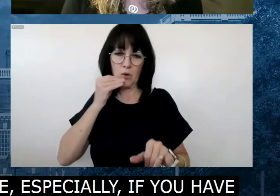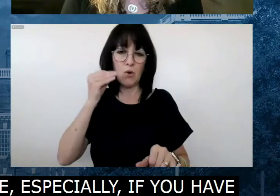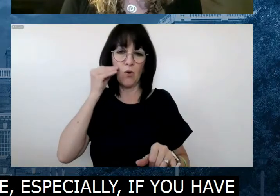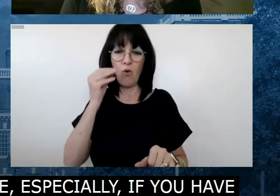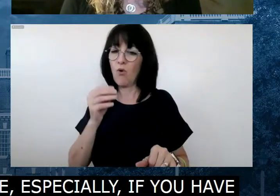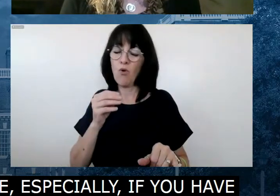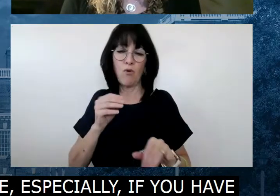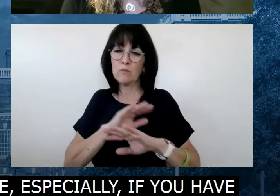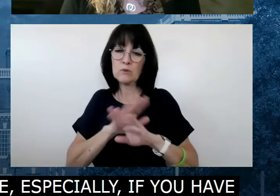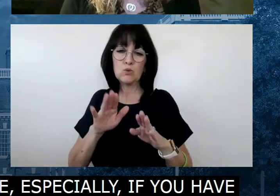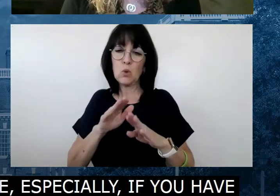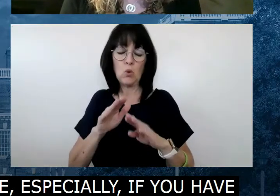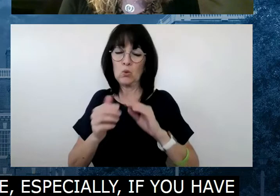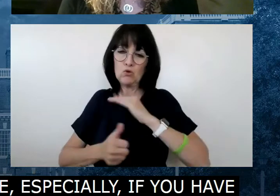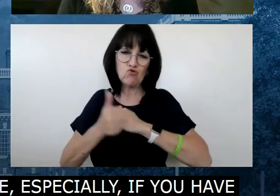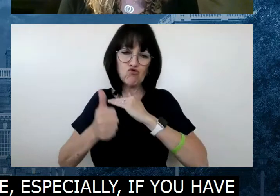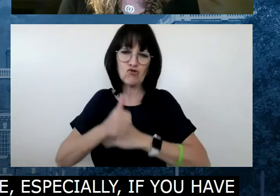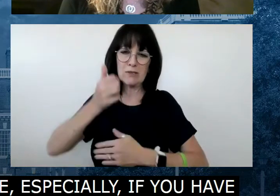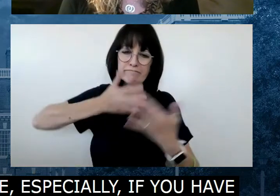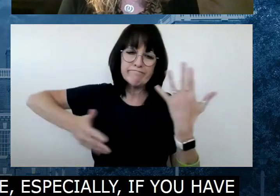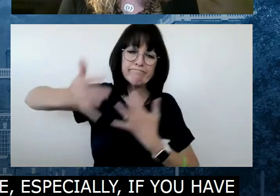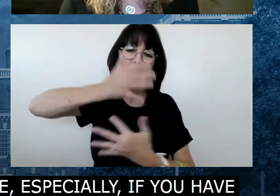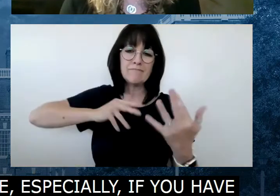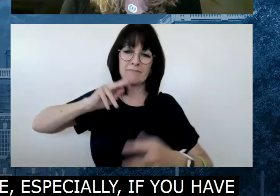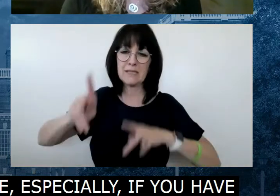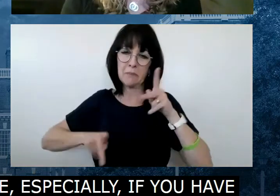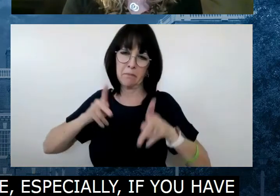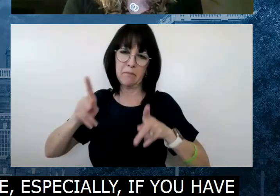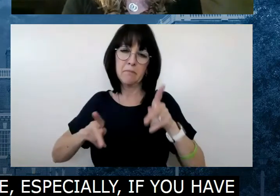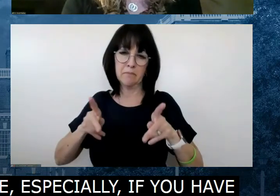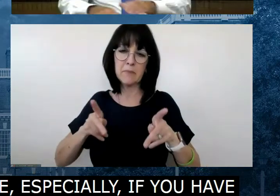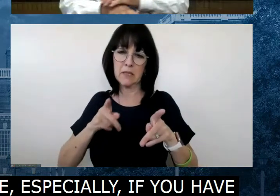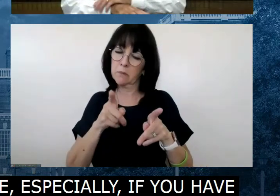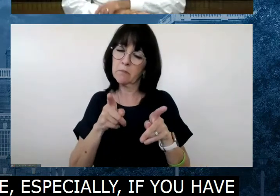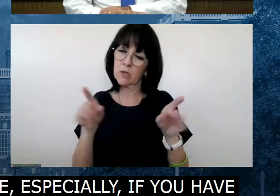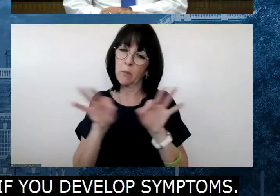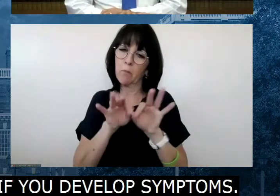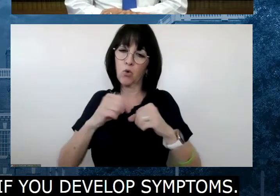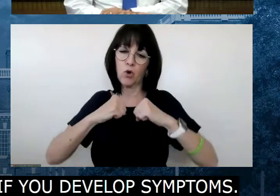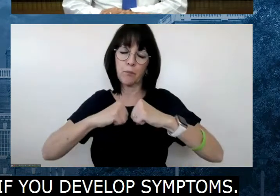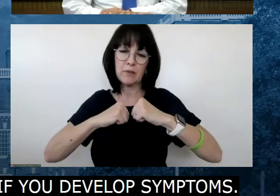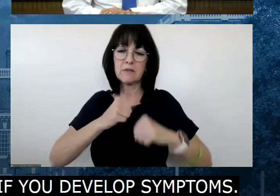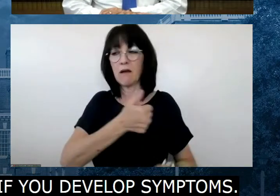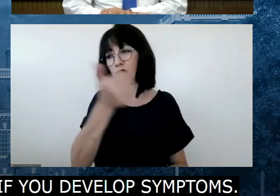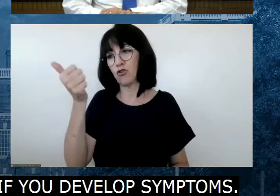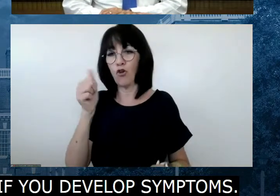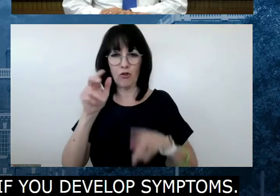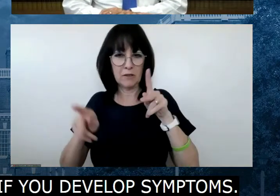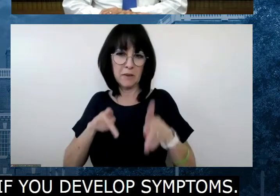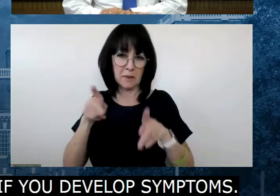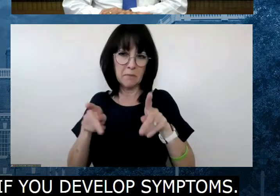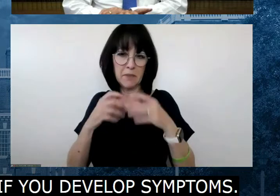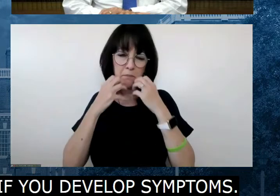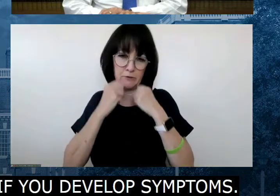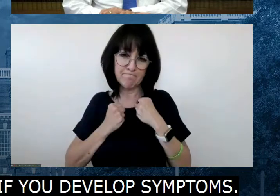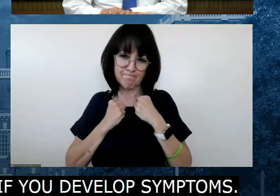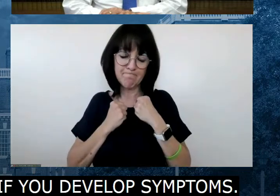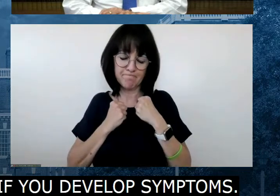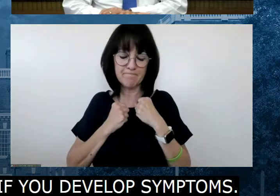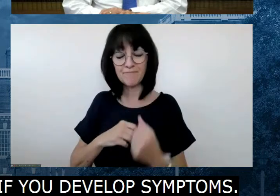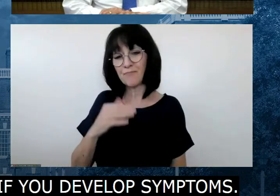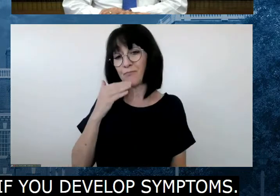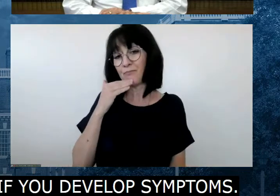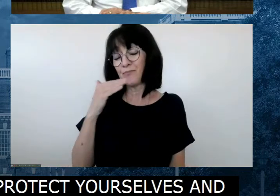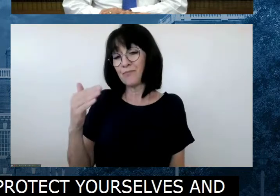neighbors. And with that, I'm going to hand it back to you, Governor. So now, thank you very much, Dr. Rattay. That'll be our message now for